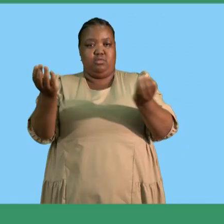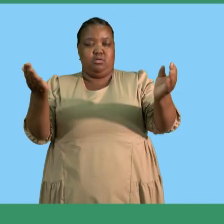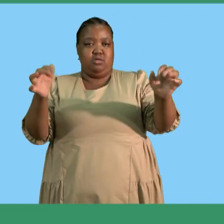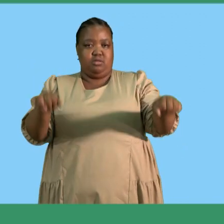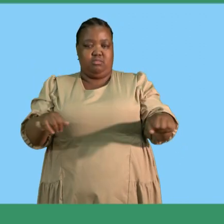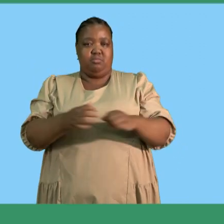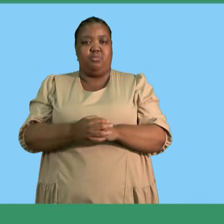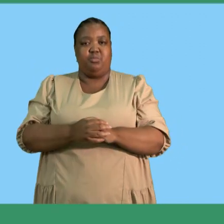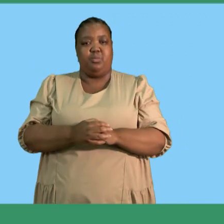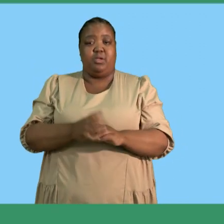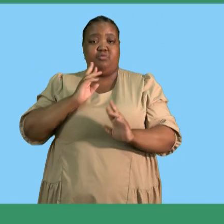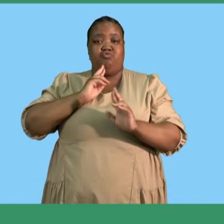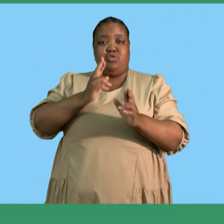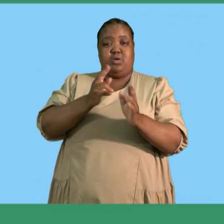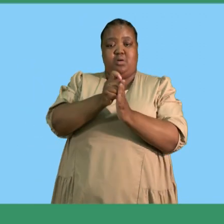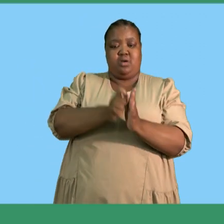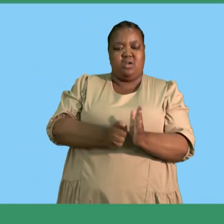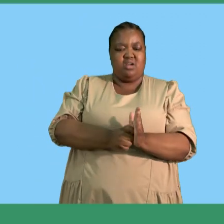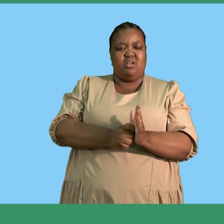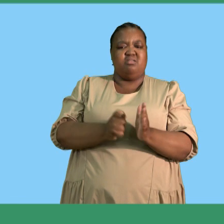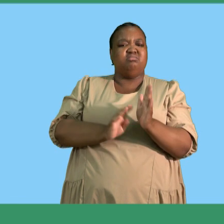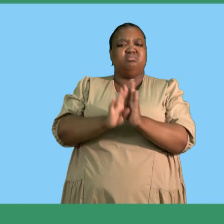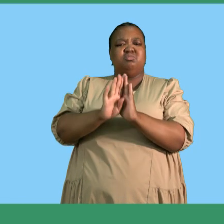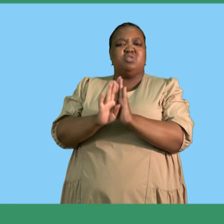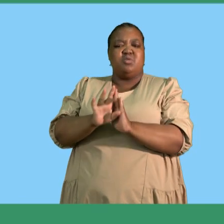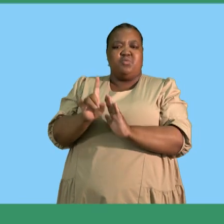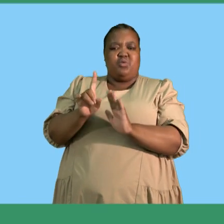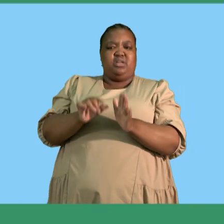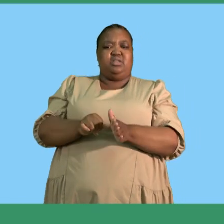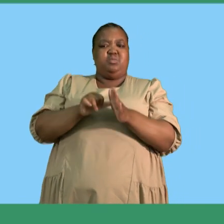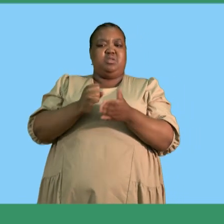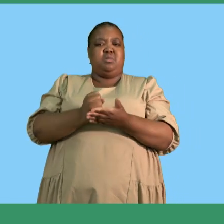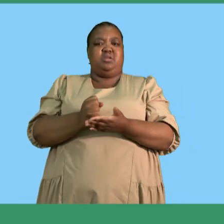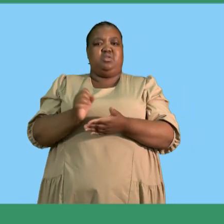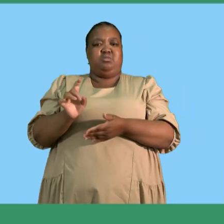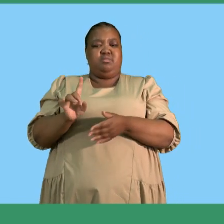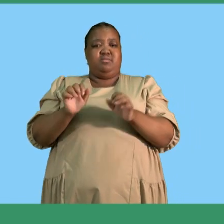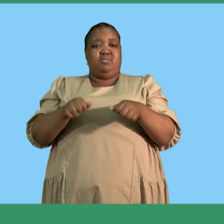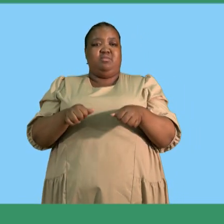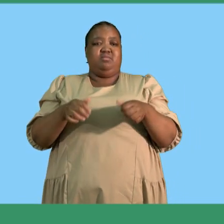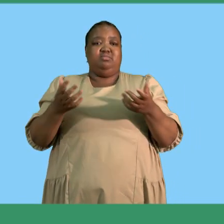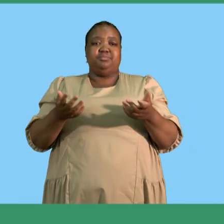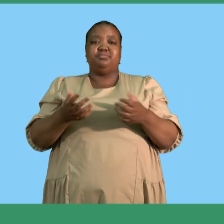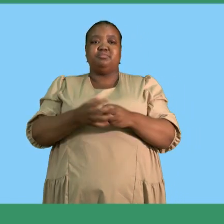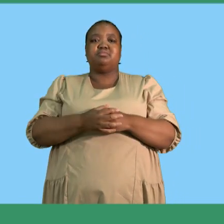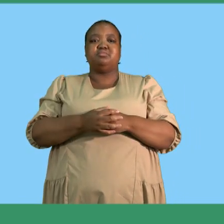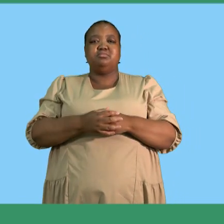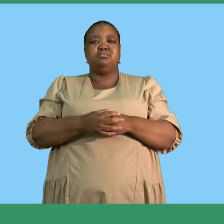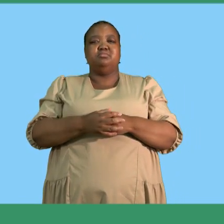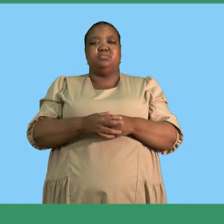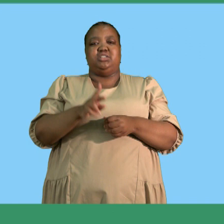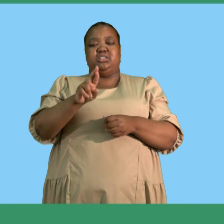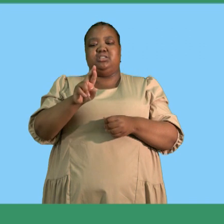can improve when you are writing your report? You need to make sure that the terms of reference